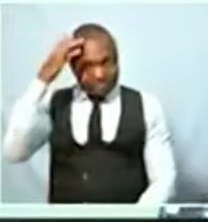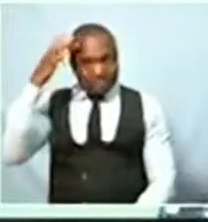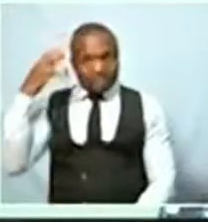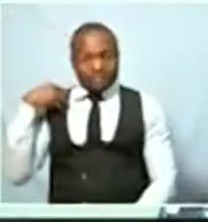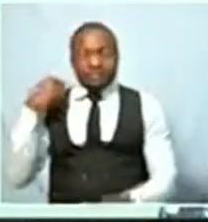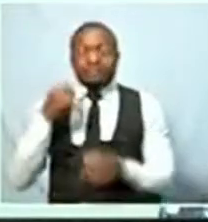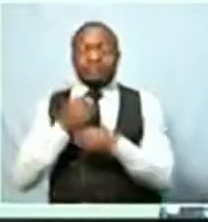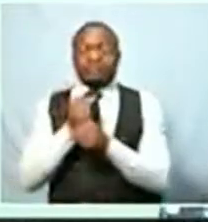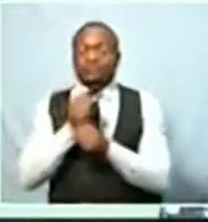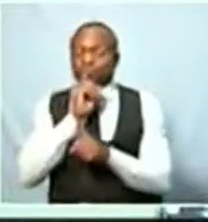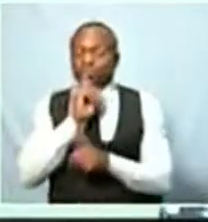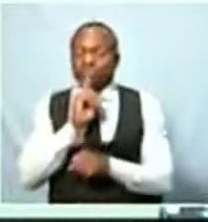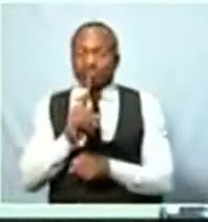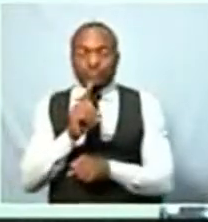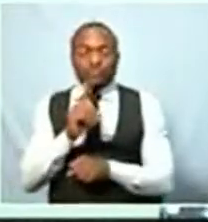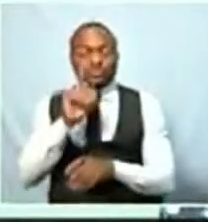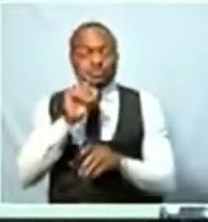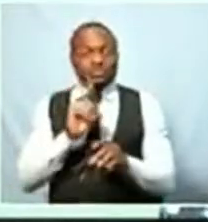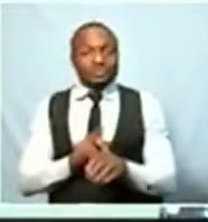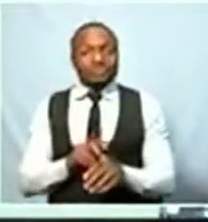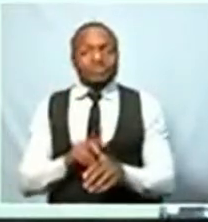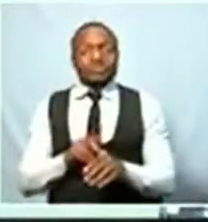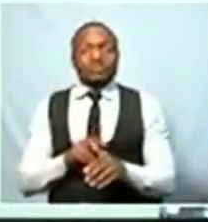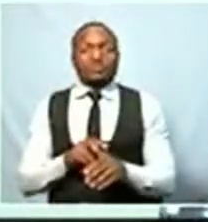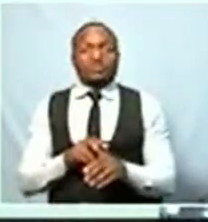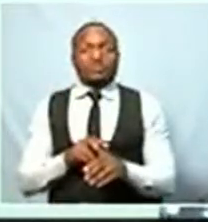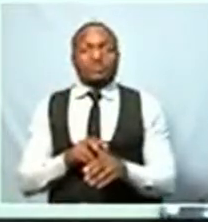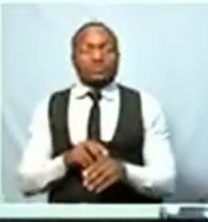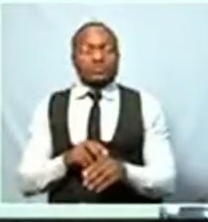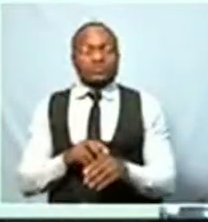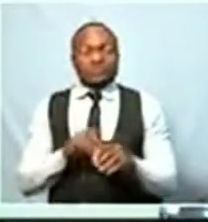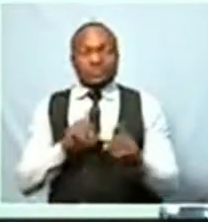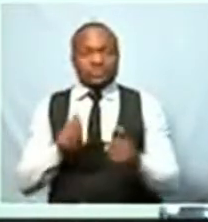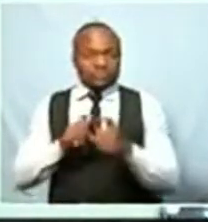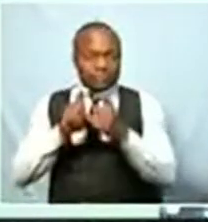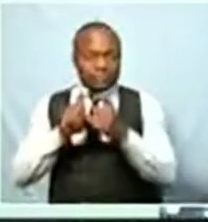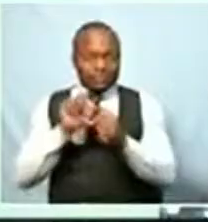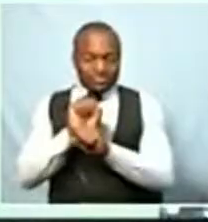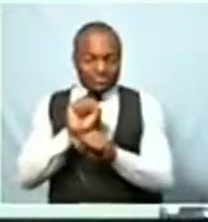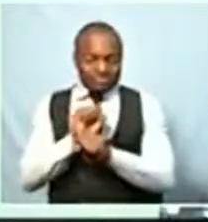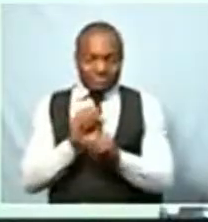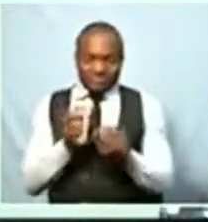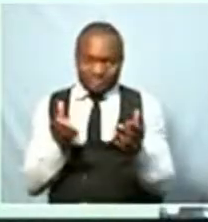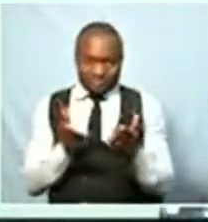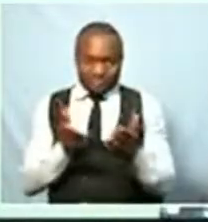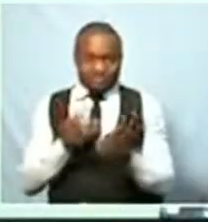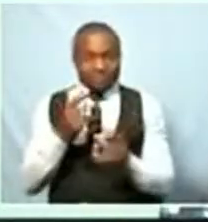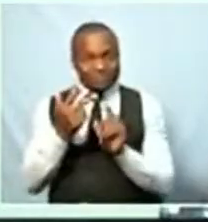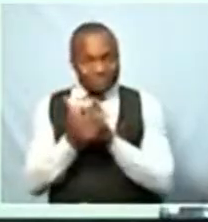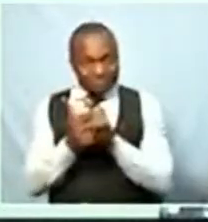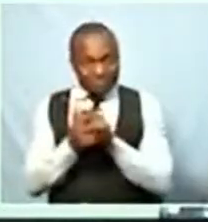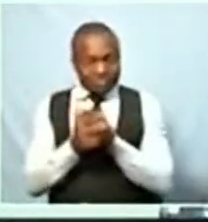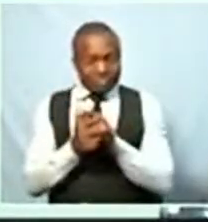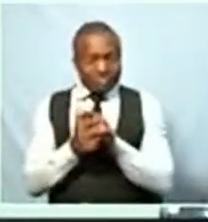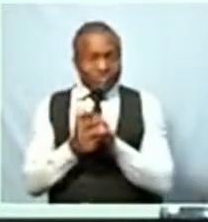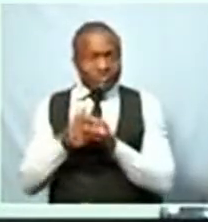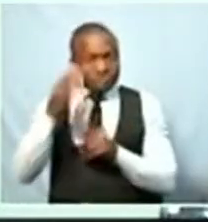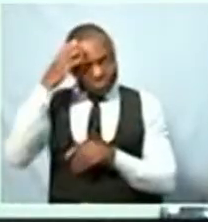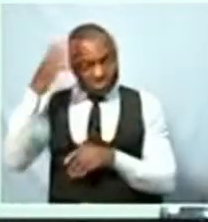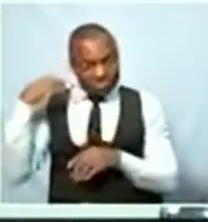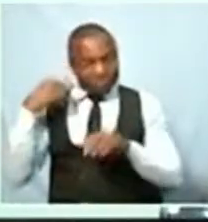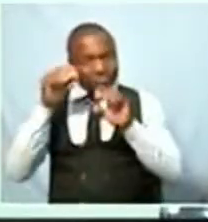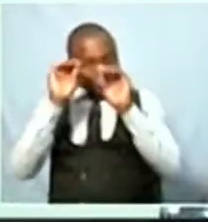ensure uninterrupted operations. Thirdly, the office must consistently maintain and rehabilitate